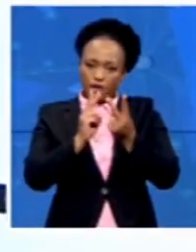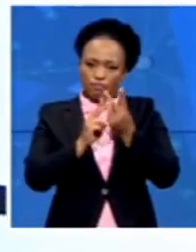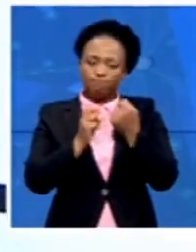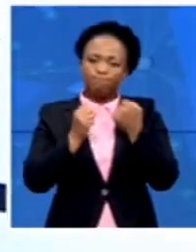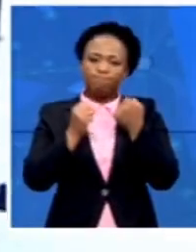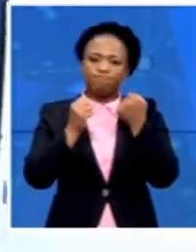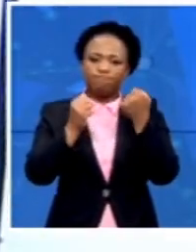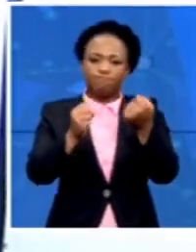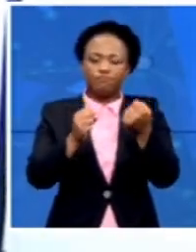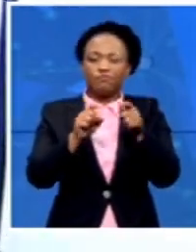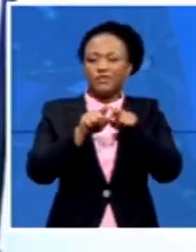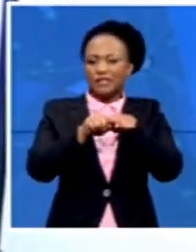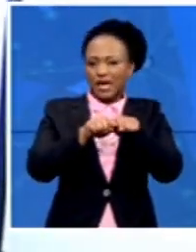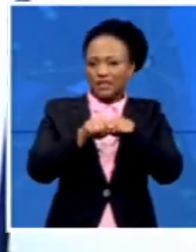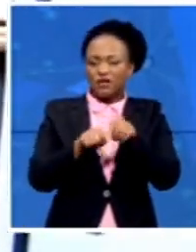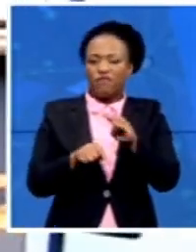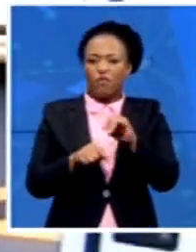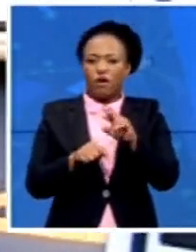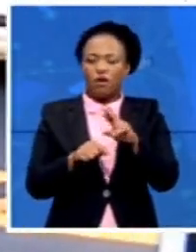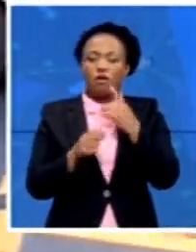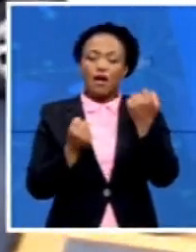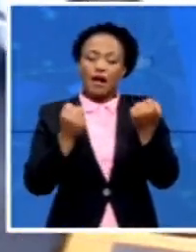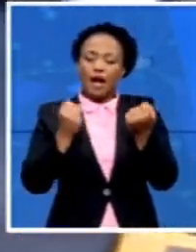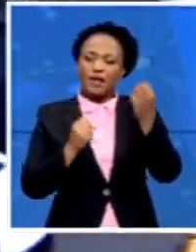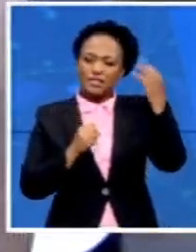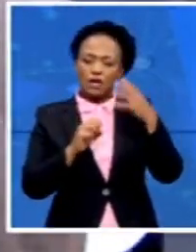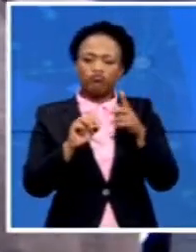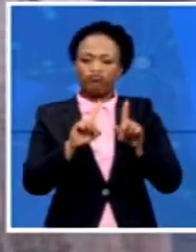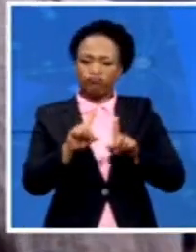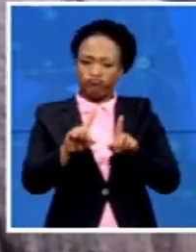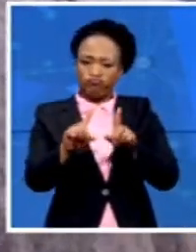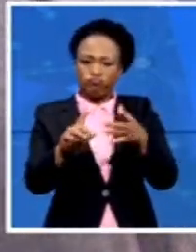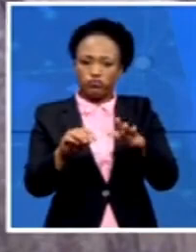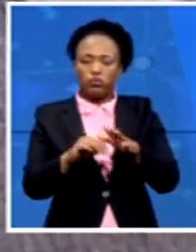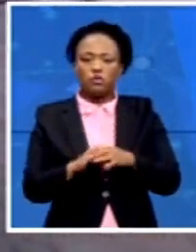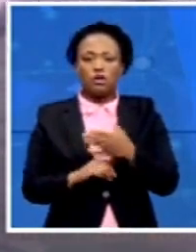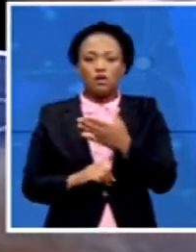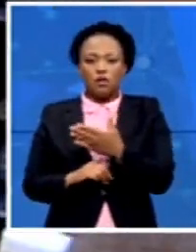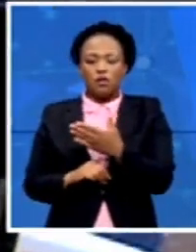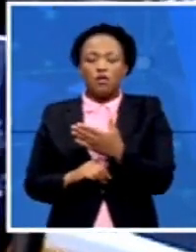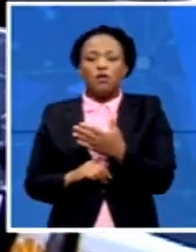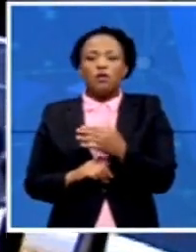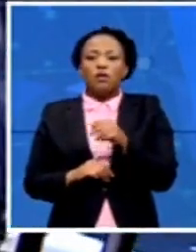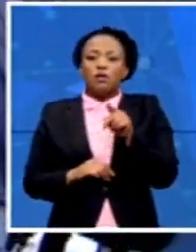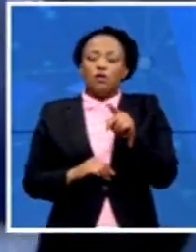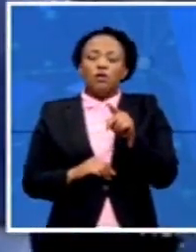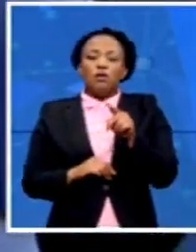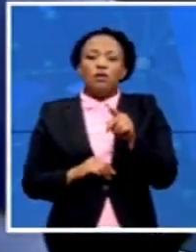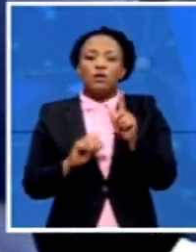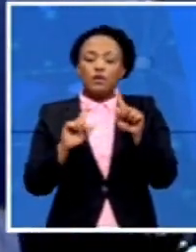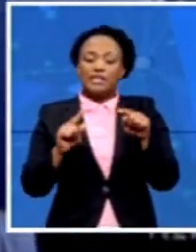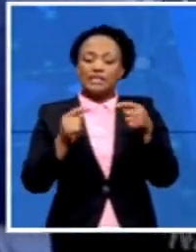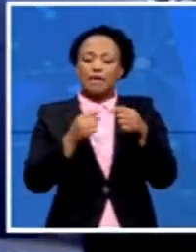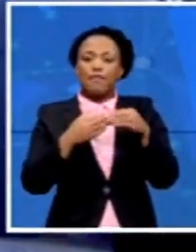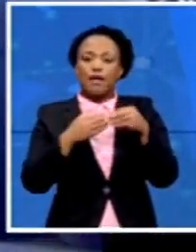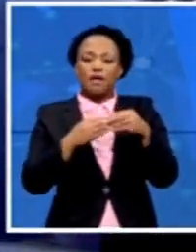generation of the Sun Chaser car. I am joined right now by Tian Olsteisen, the team leader from TUT. Thank you so much for your time, sir. Can you just tell us the